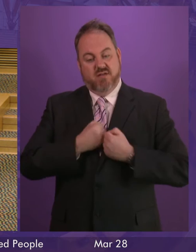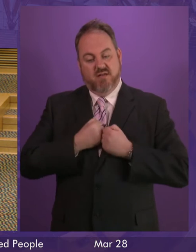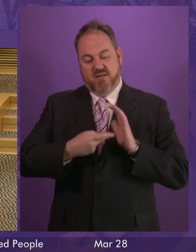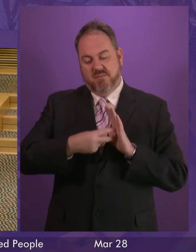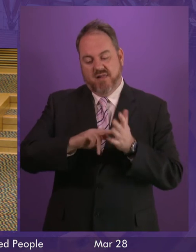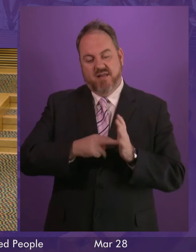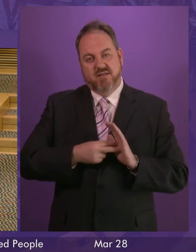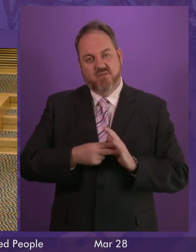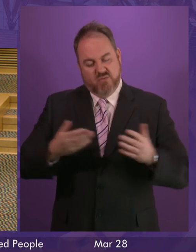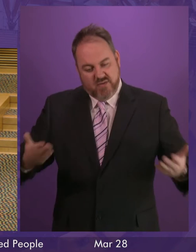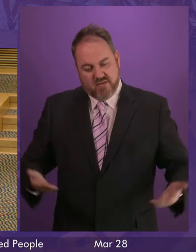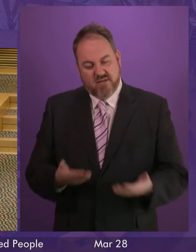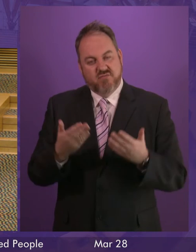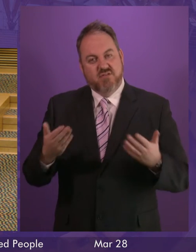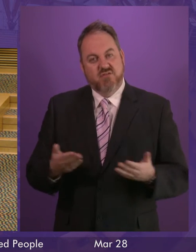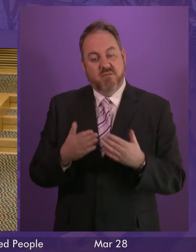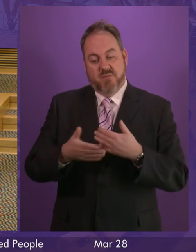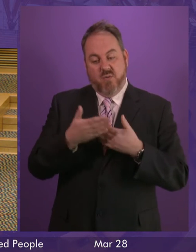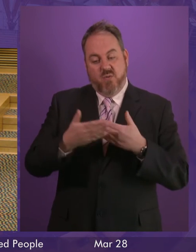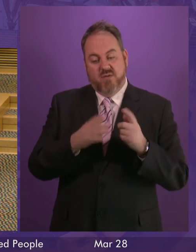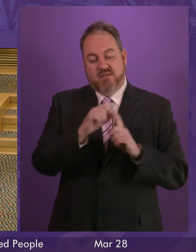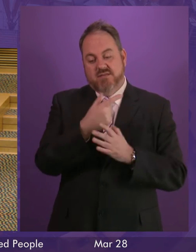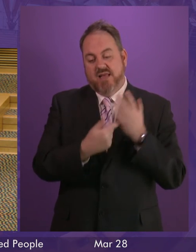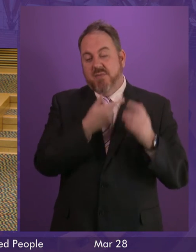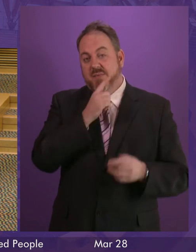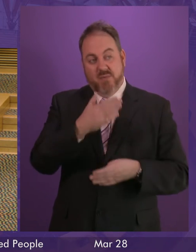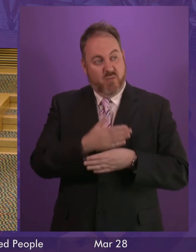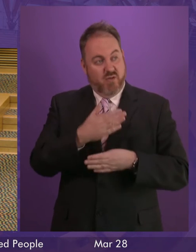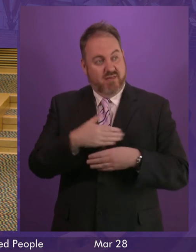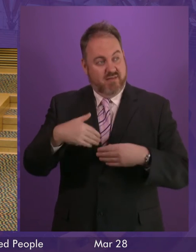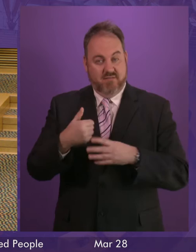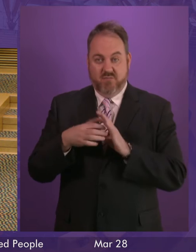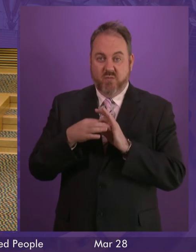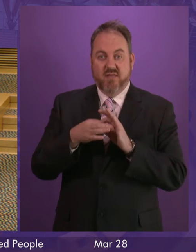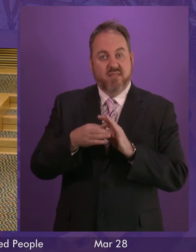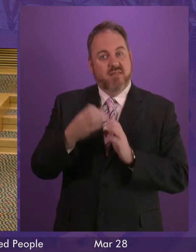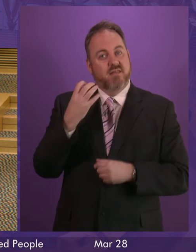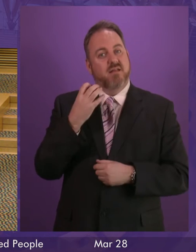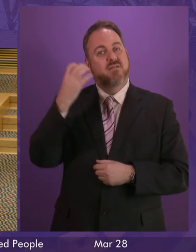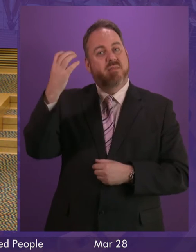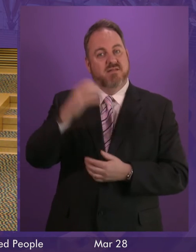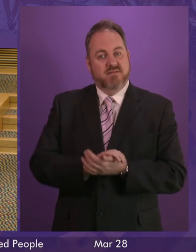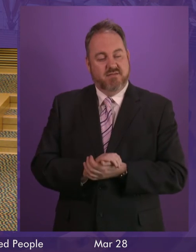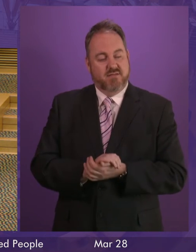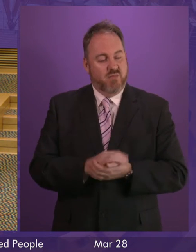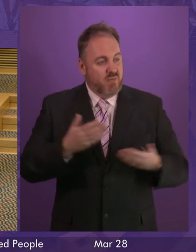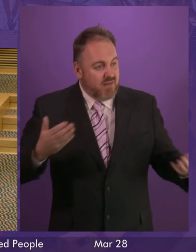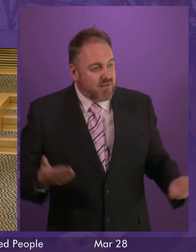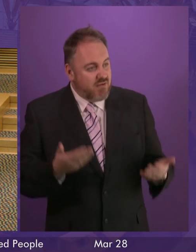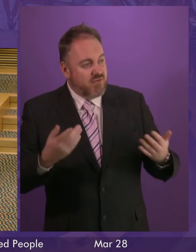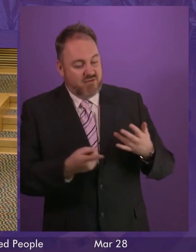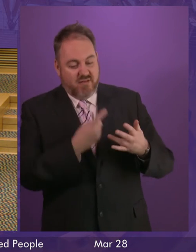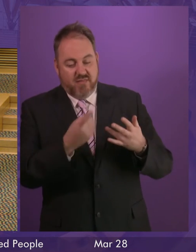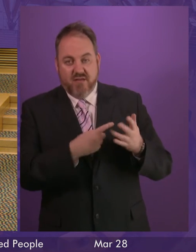disabled people in core Scottish Government roles. We will recognise other public sector organisations and encourage them to take part